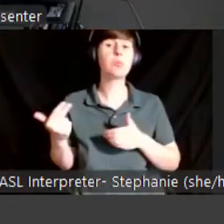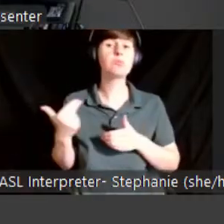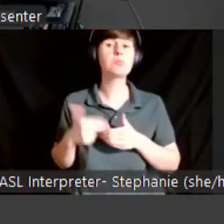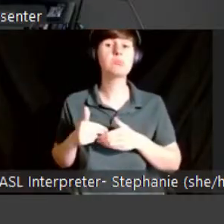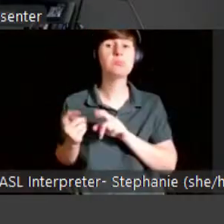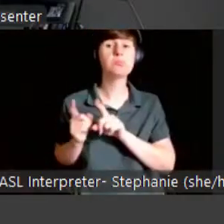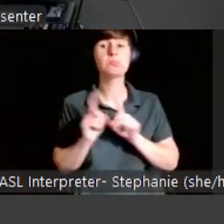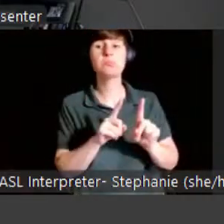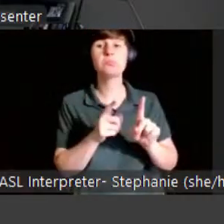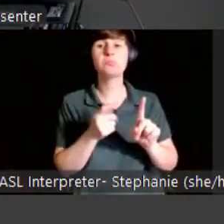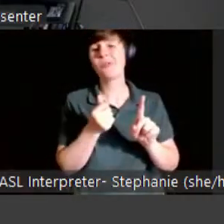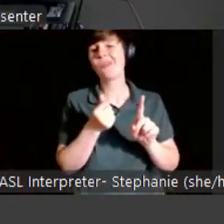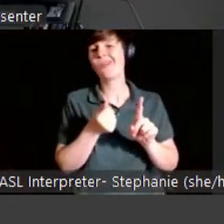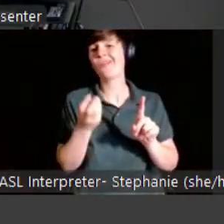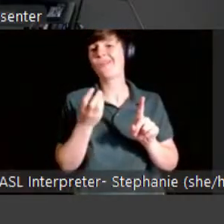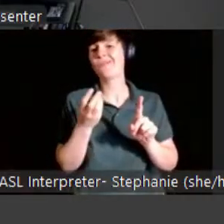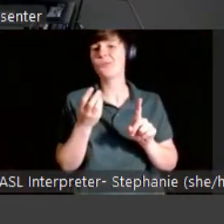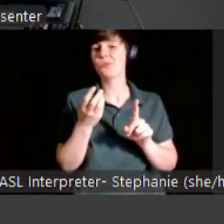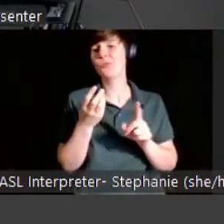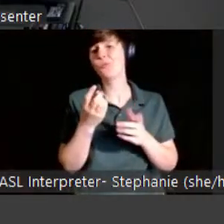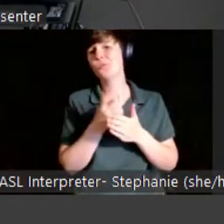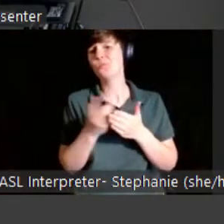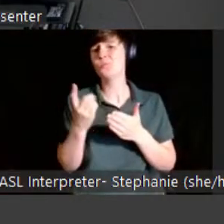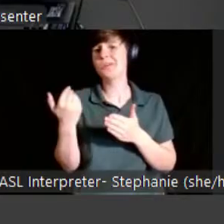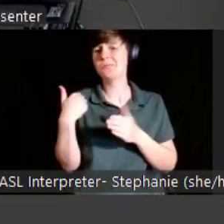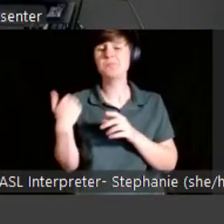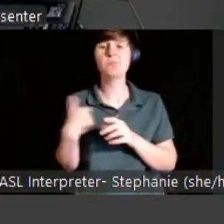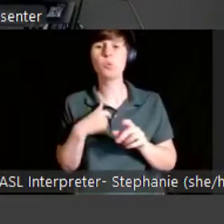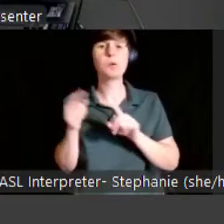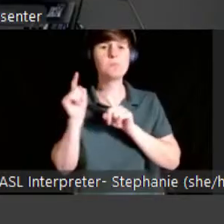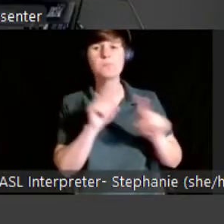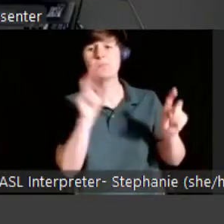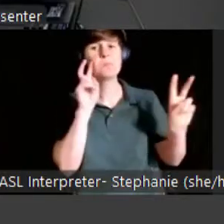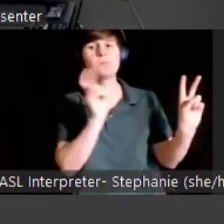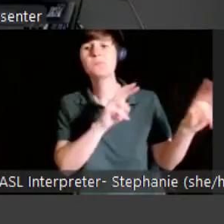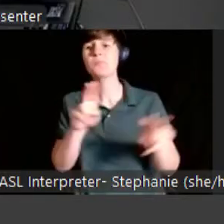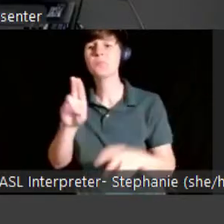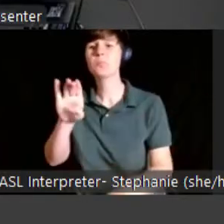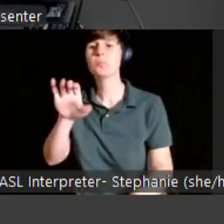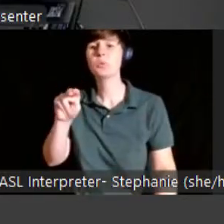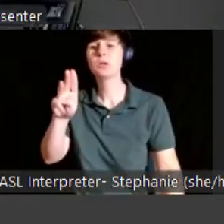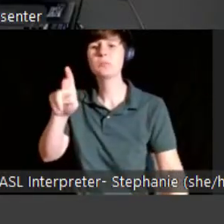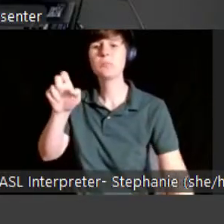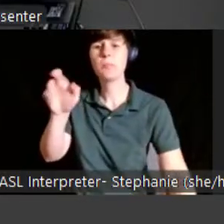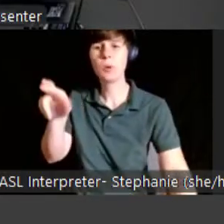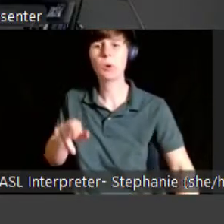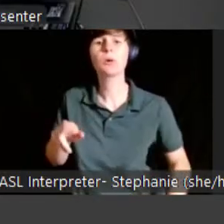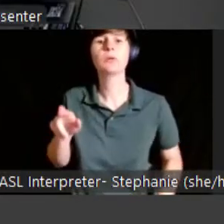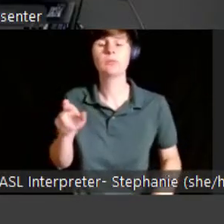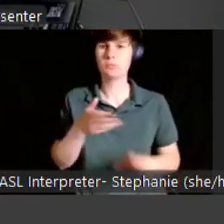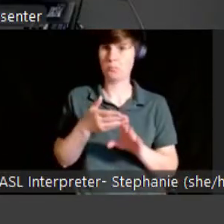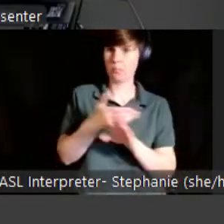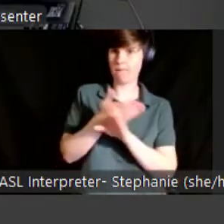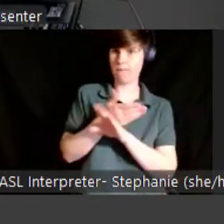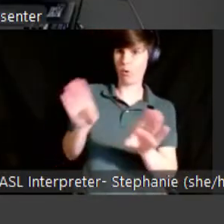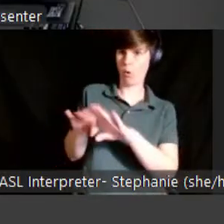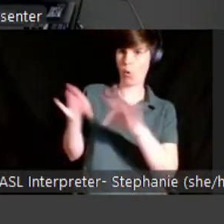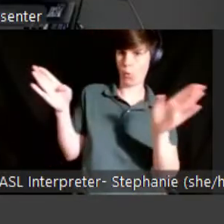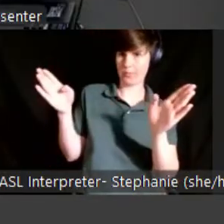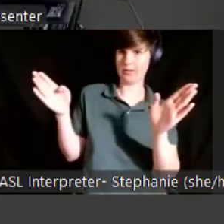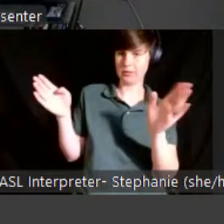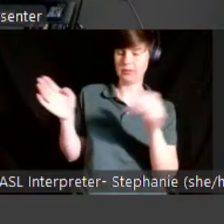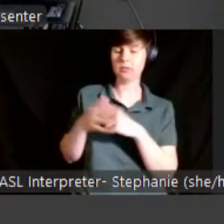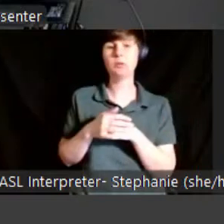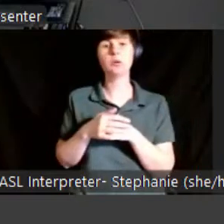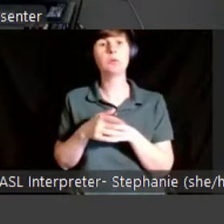weeks back, and we did a station tour at Bryn Mawr for the stations before they were available for opening, and you were able to see kind of them in the